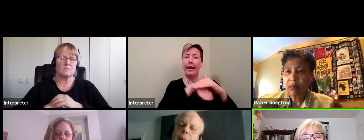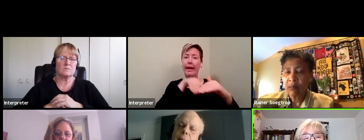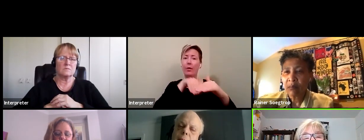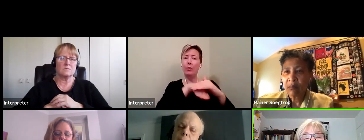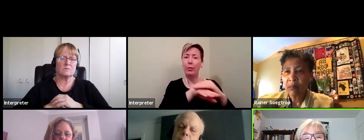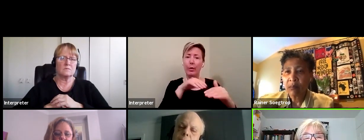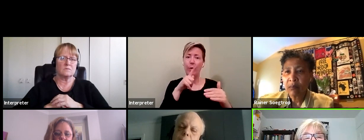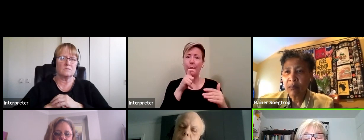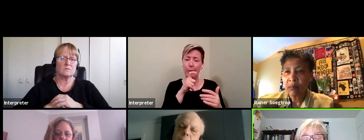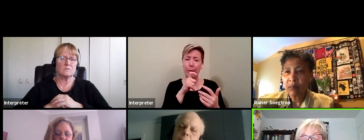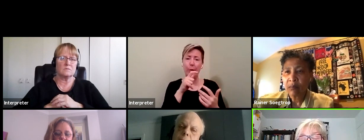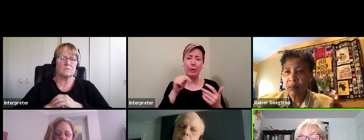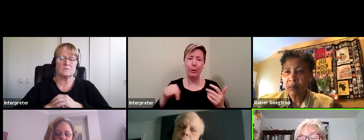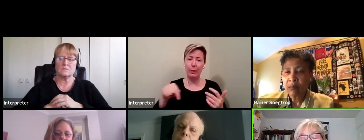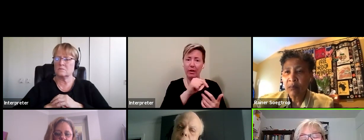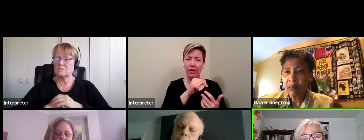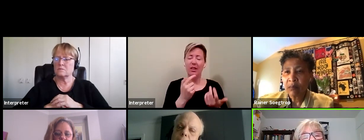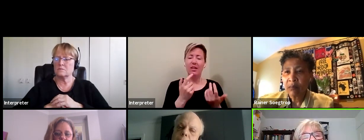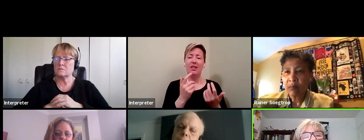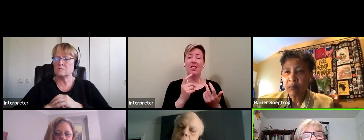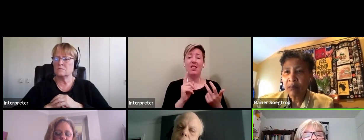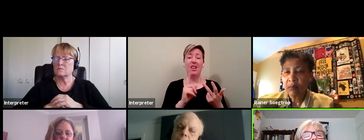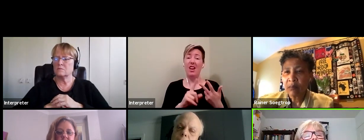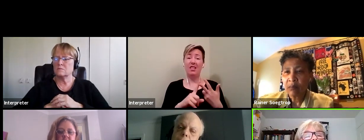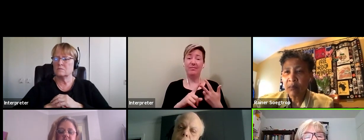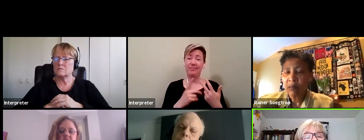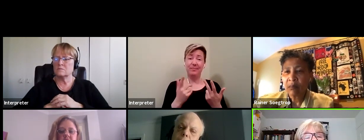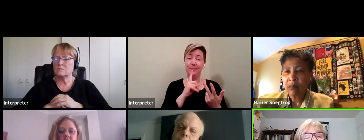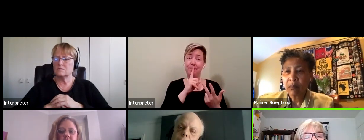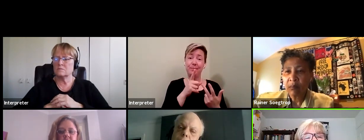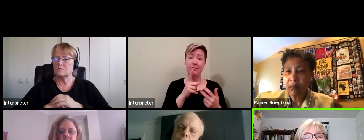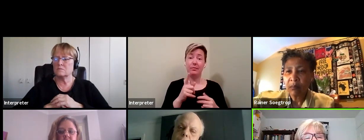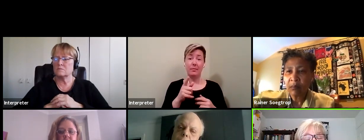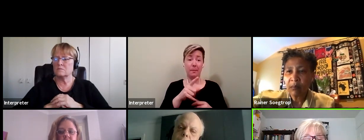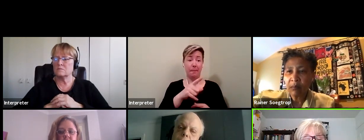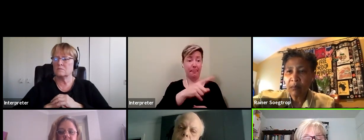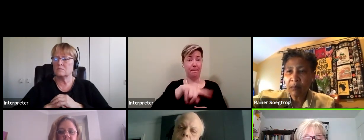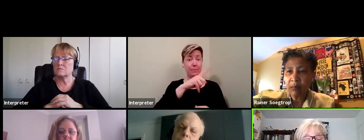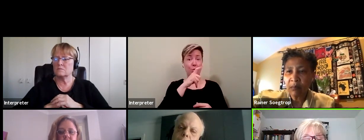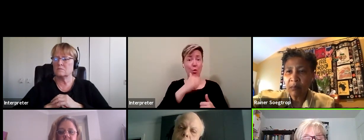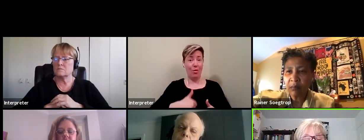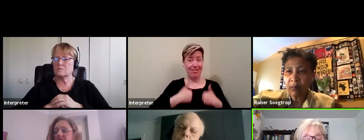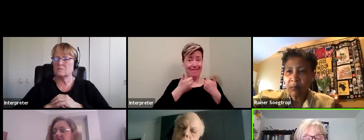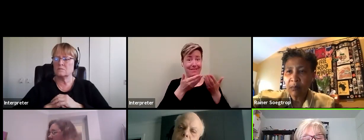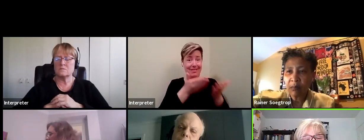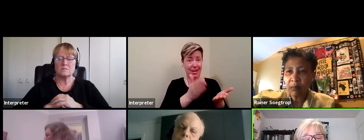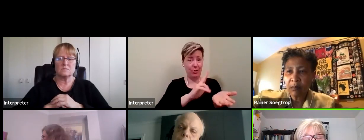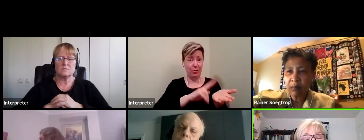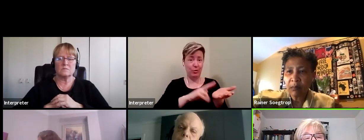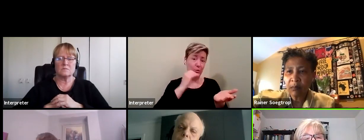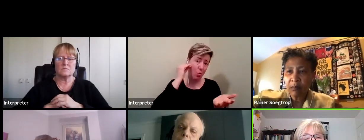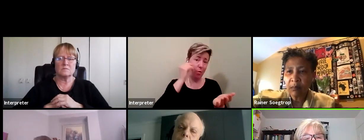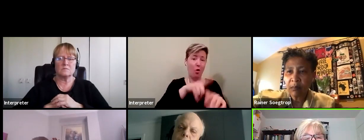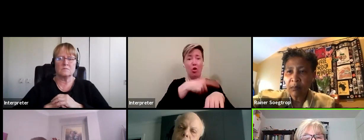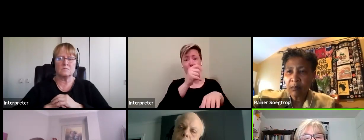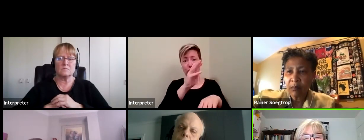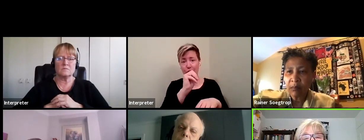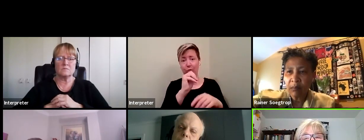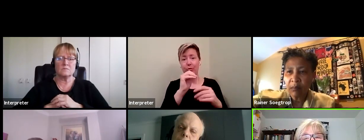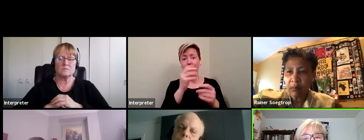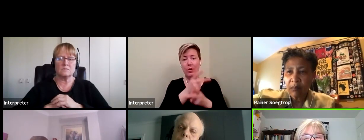inability to ensure that people who are in those homes are not being spreading the